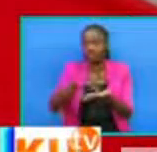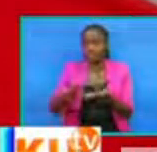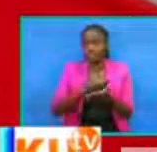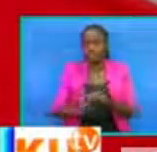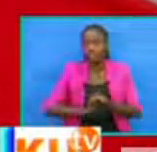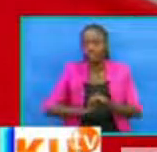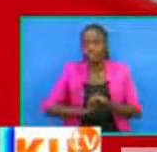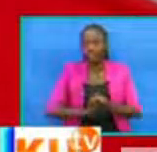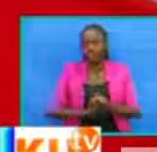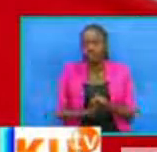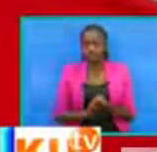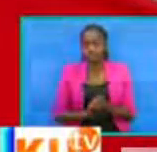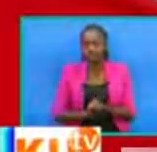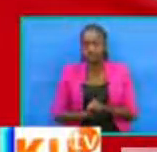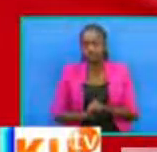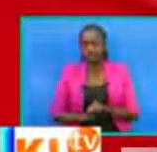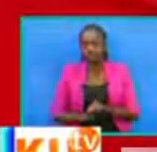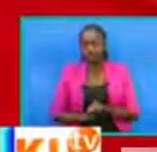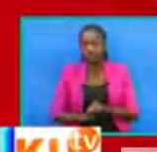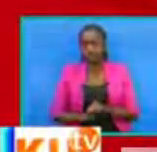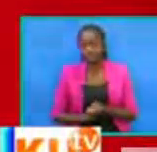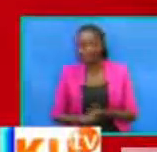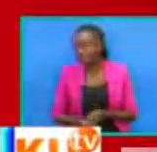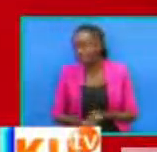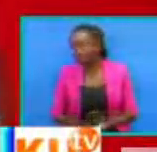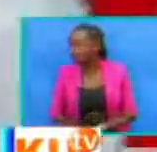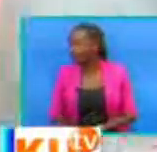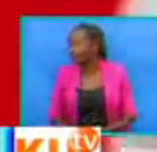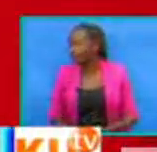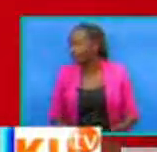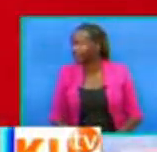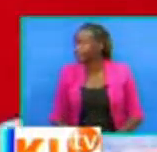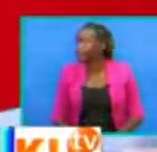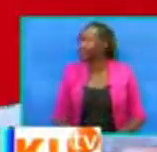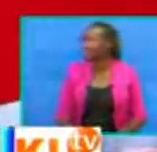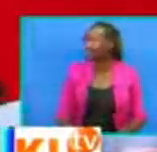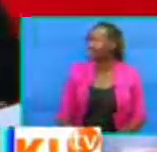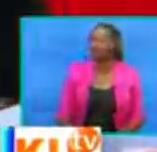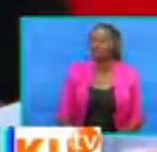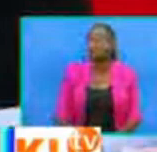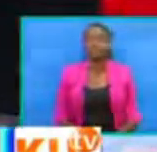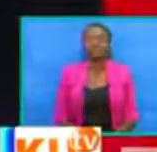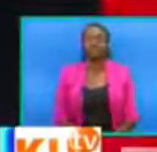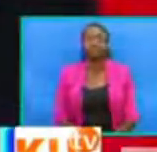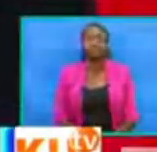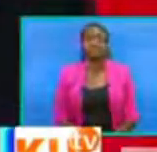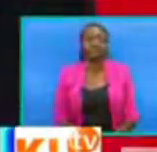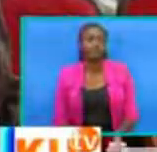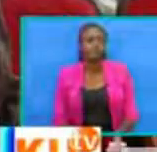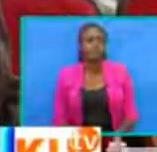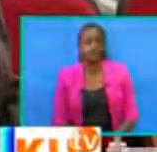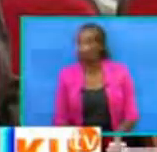shake the hand of the person who is behind you. Thank you very much. I will be back in a few.